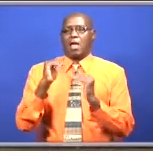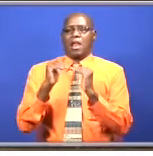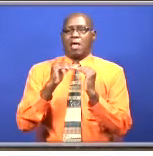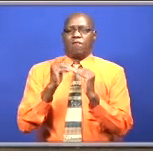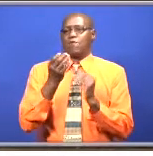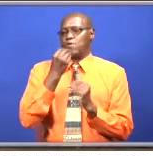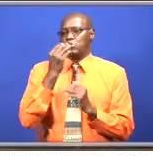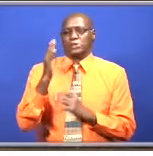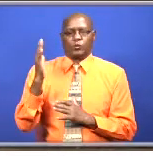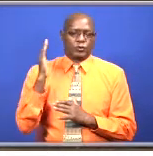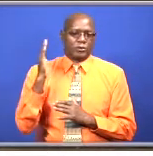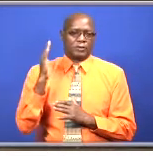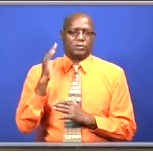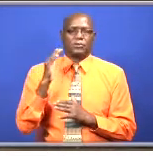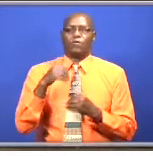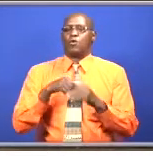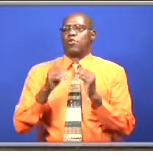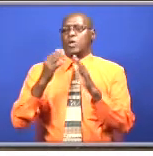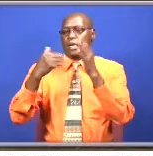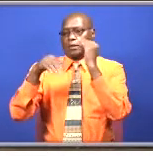latest expert estimates.